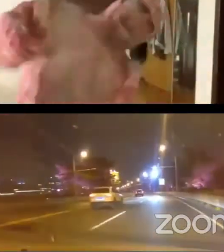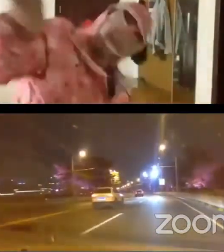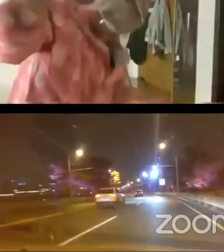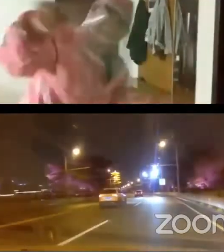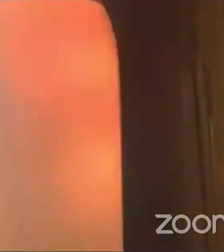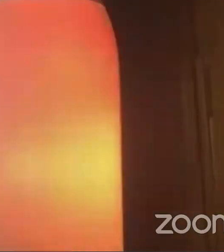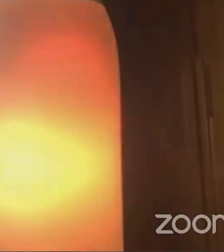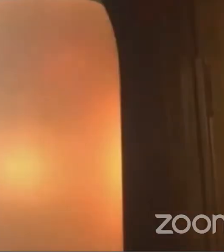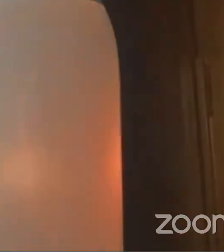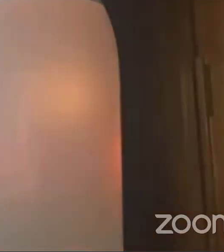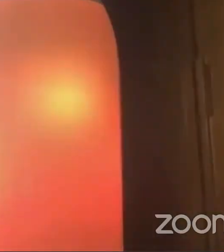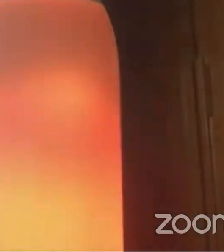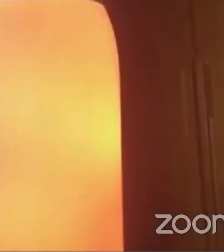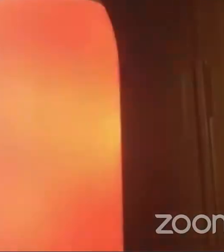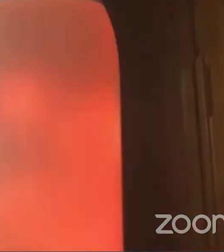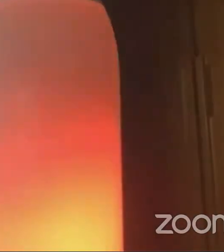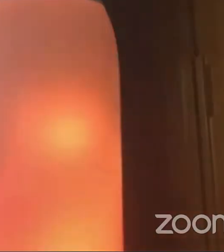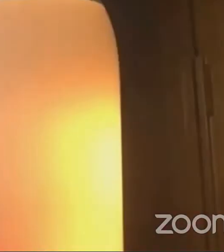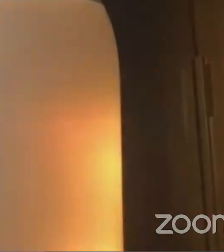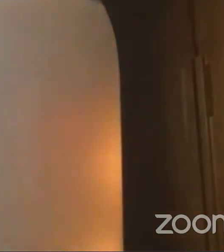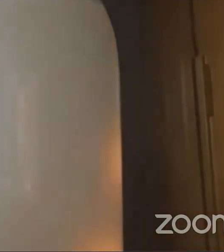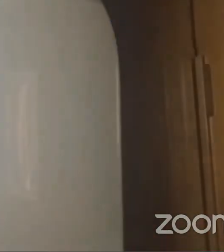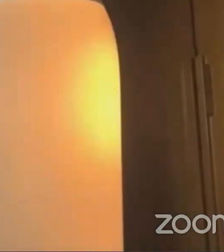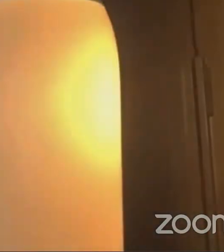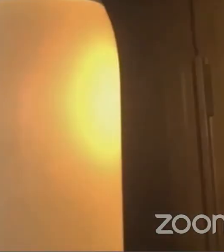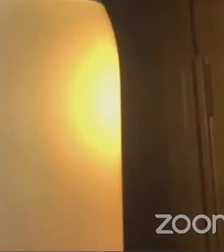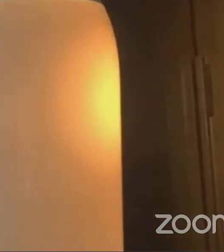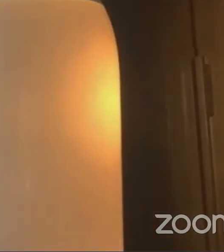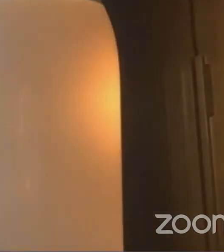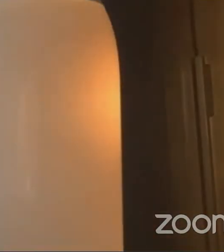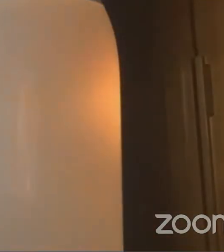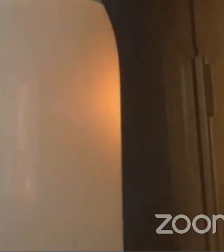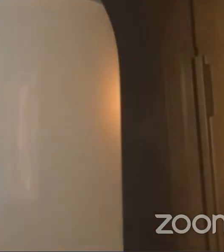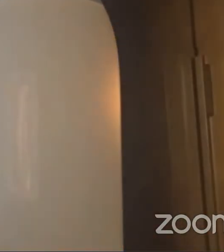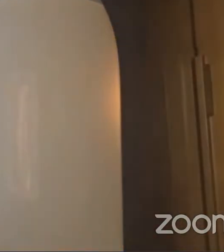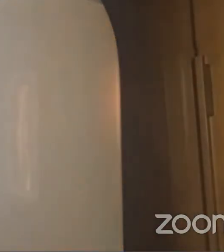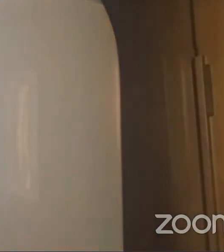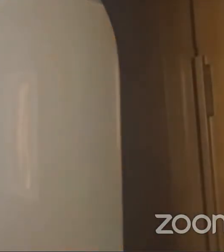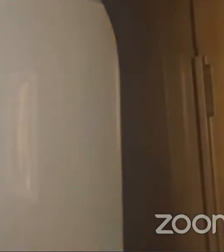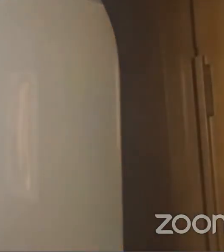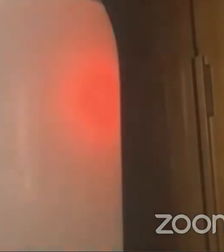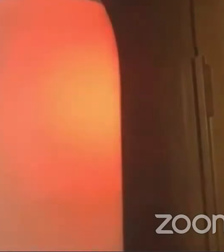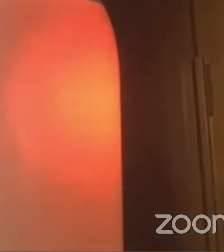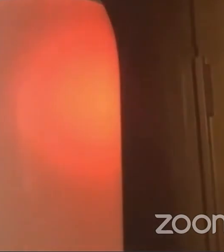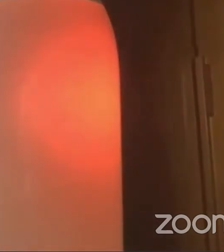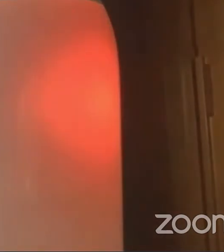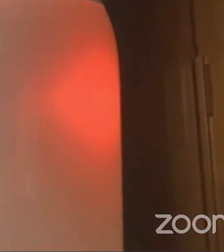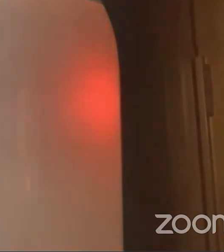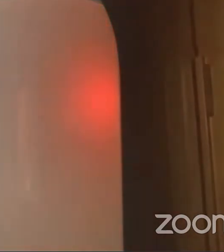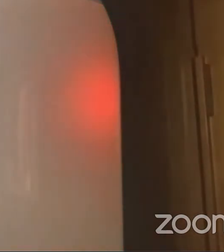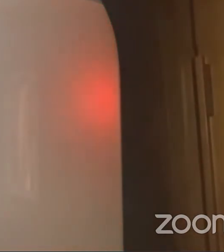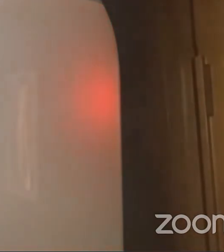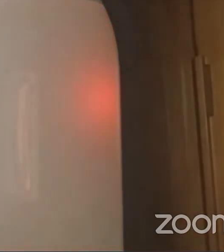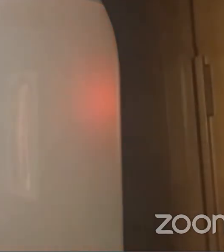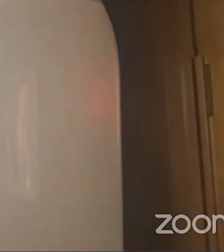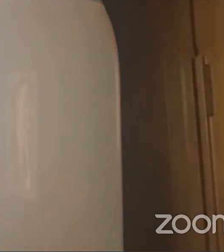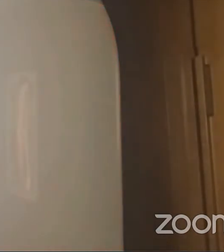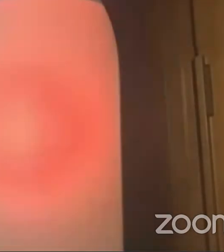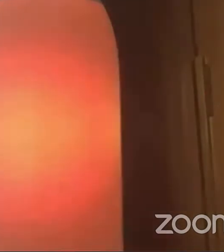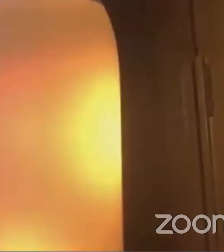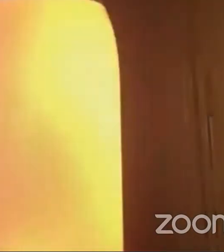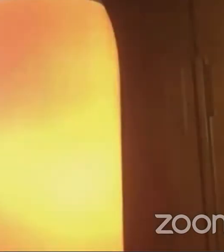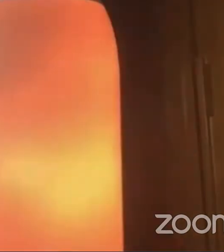had nearly 300,000 audience in total for one performance, Waiting for Godot. This is